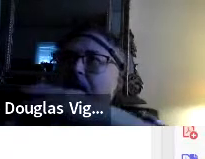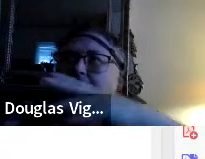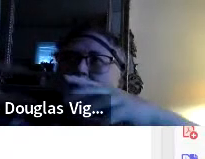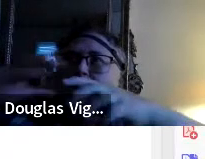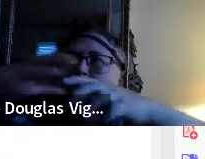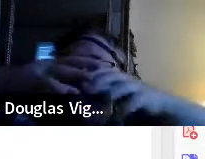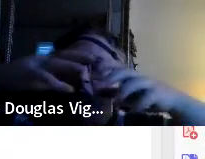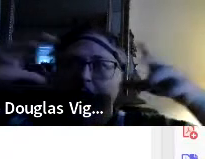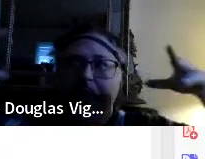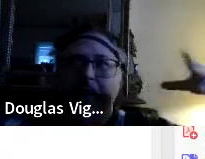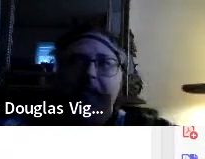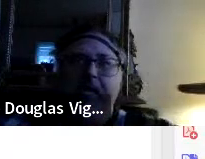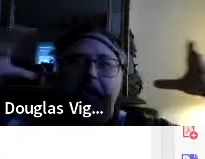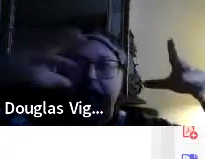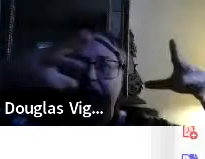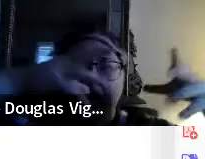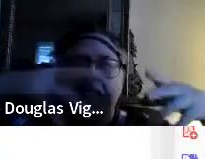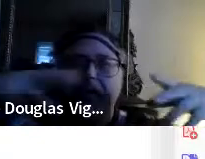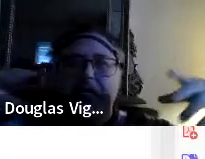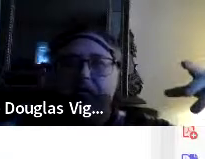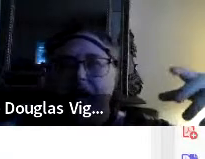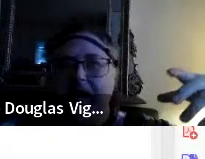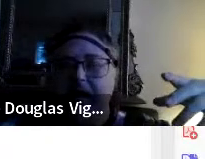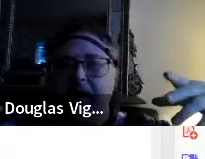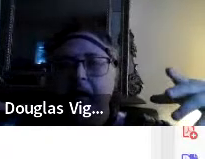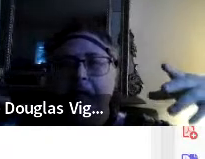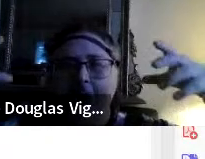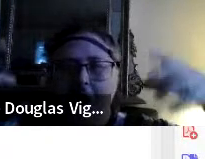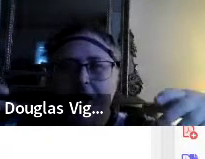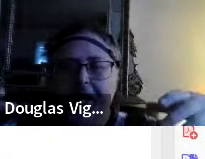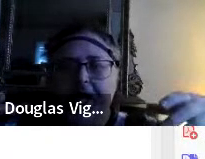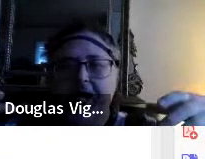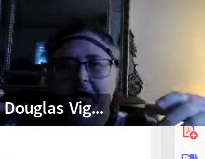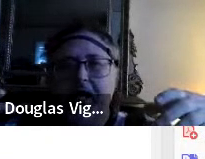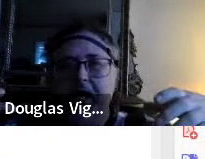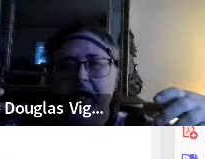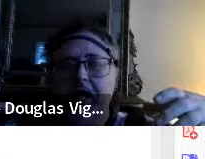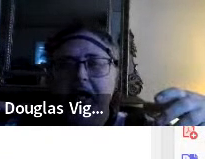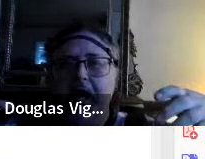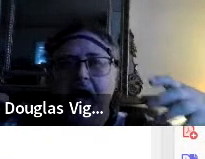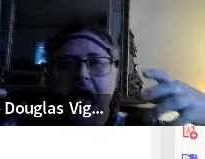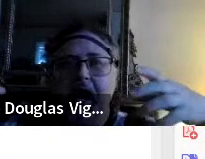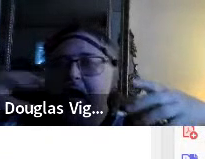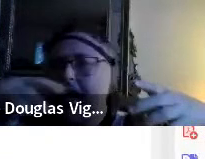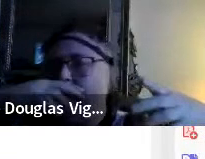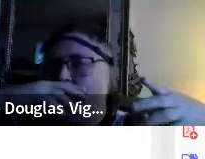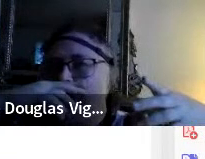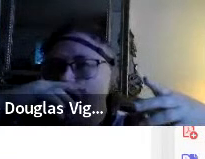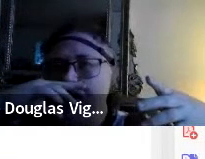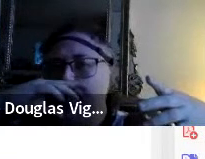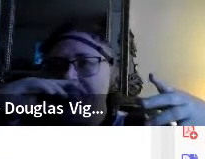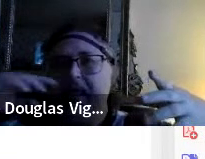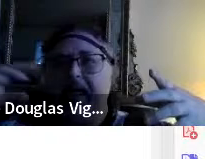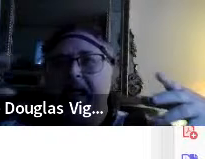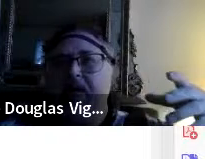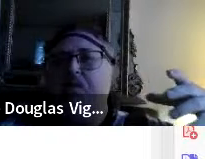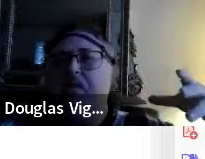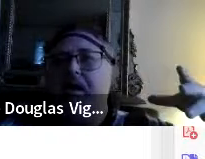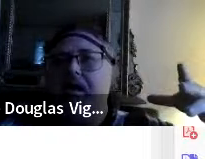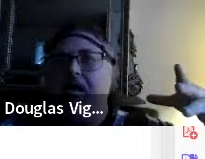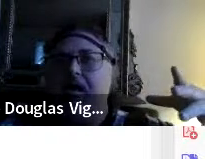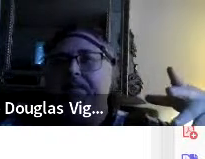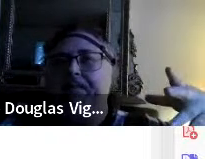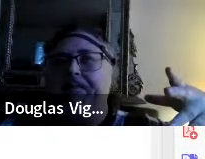truck, more space to accommodate the truck parking. And I was wondering if